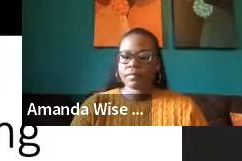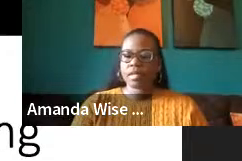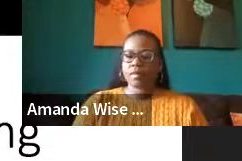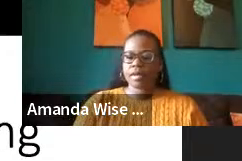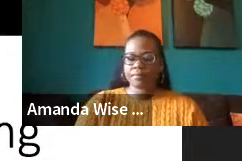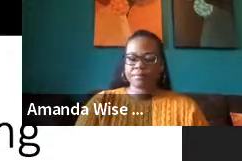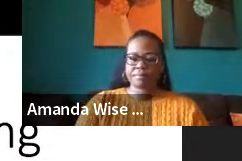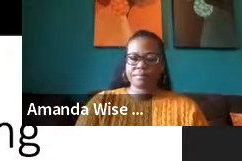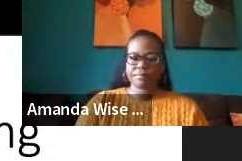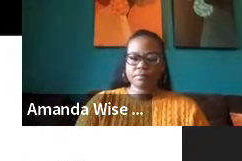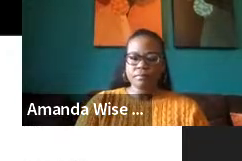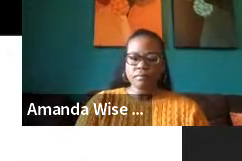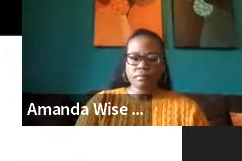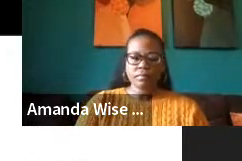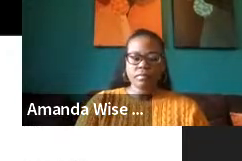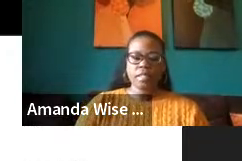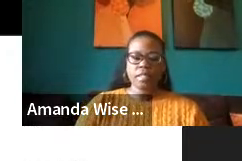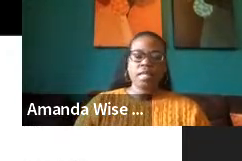Okay.